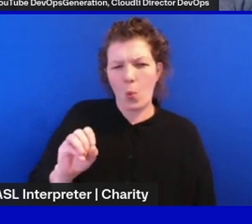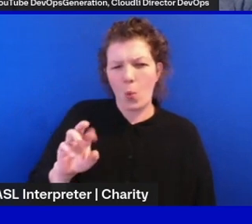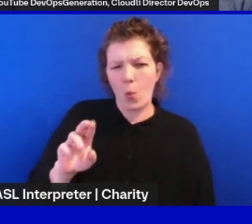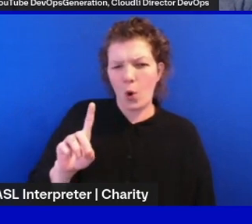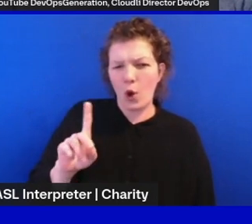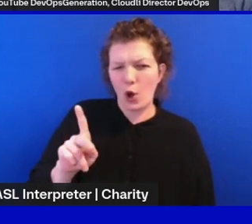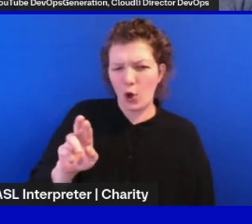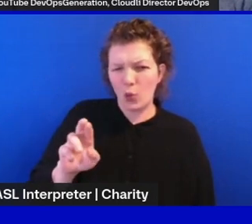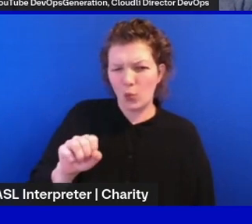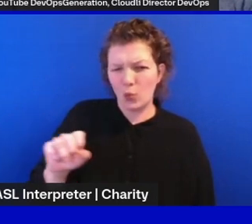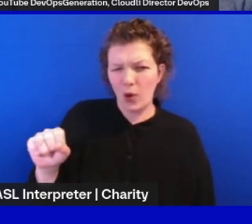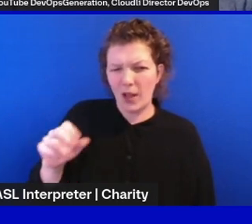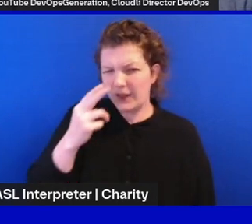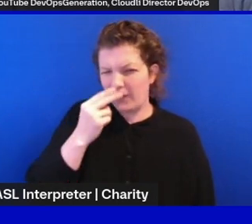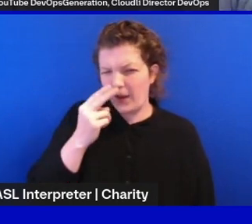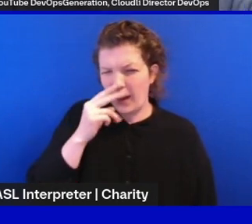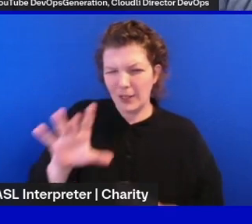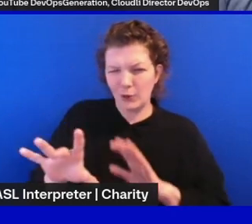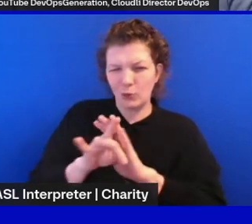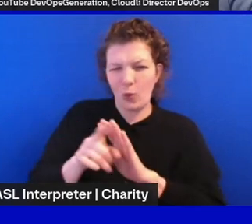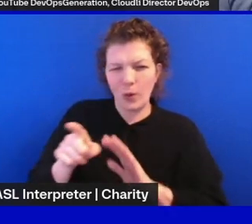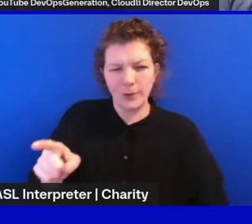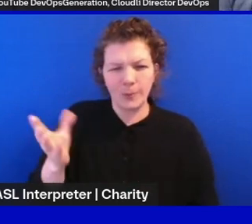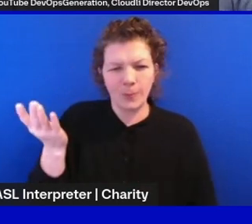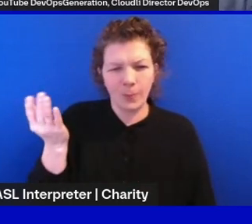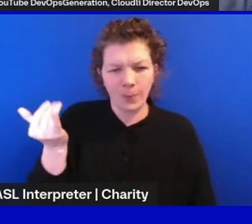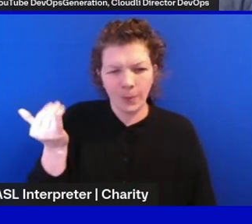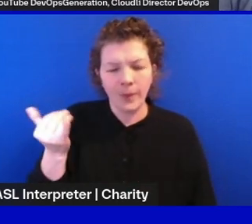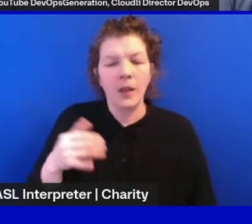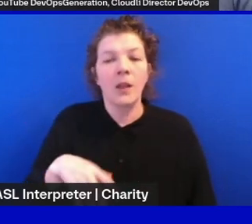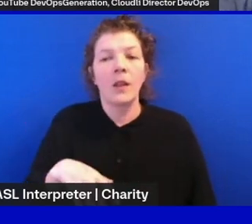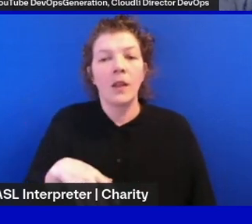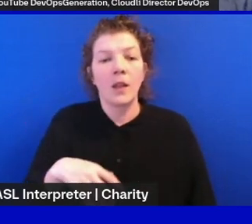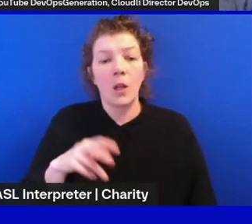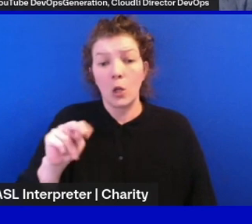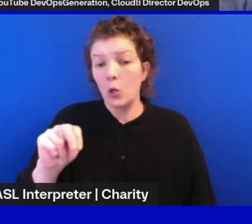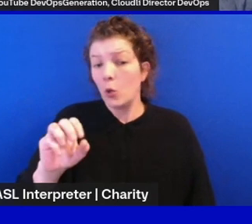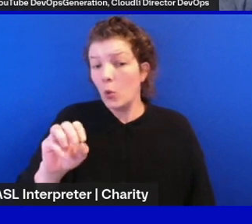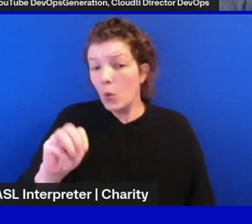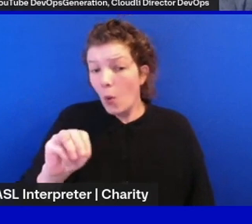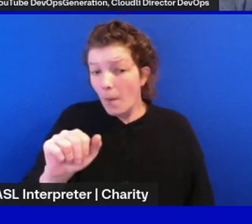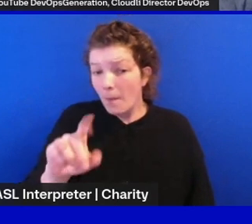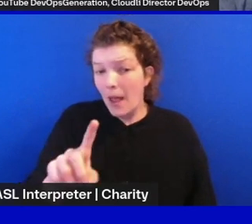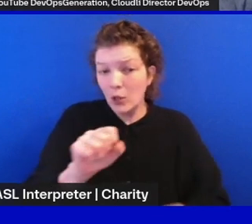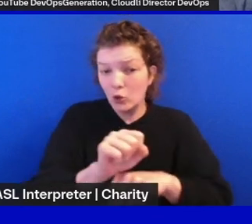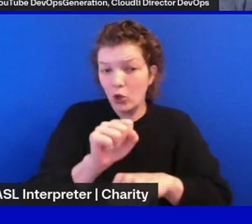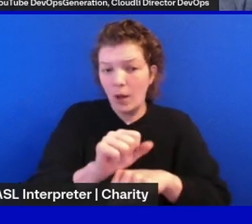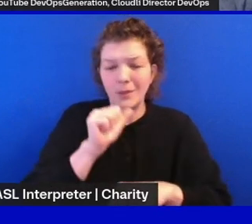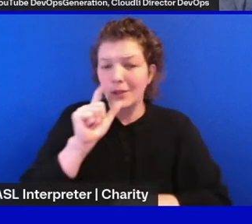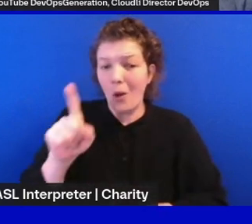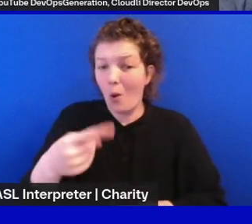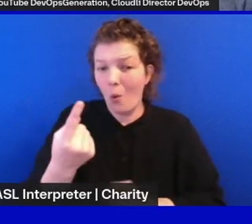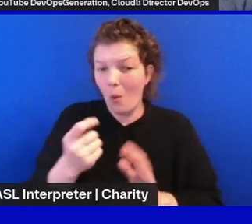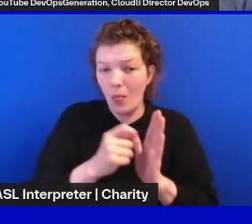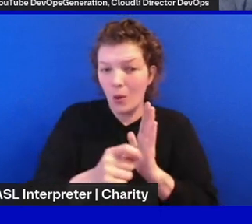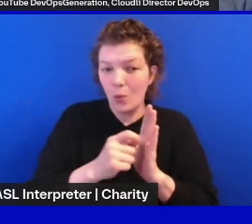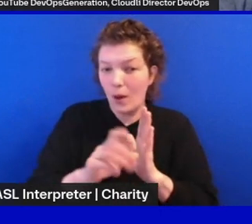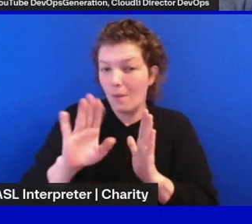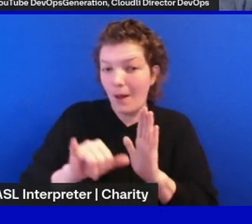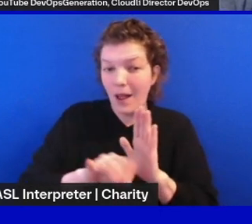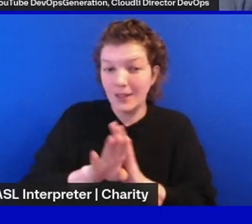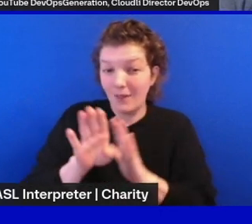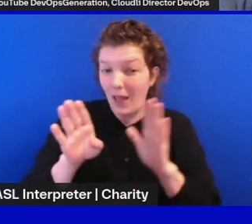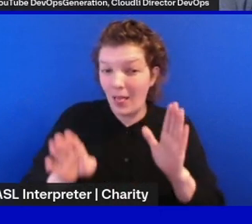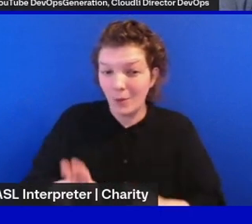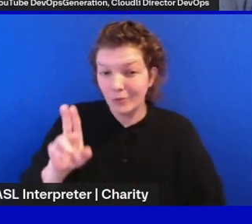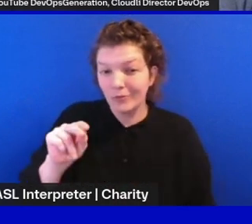And the reason I chose this one is something I found is that Nomad jobs aren't only being written by developers. In fact, they can